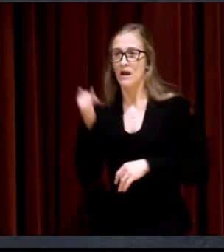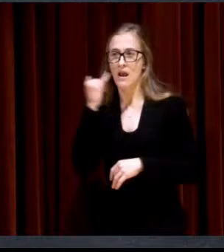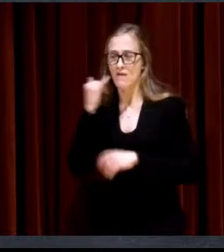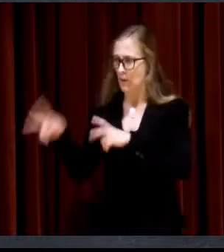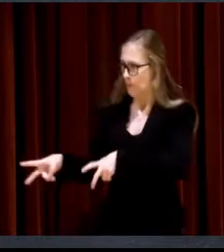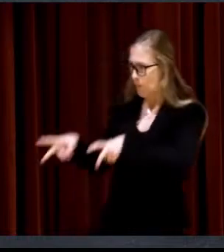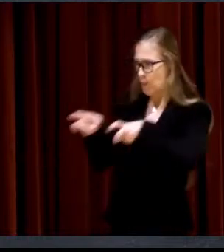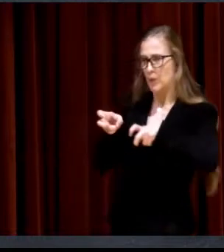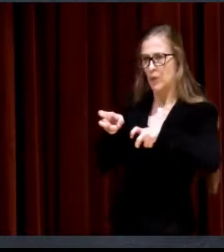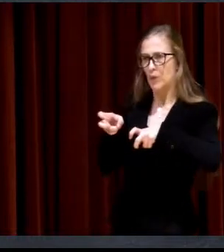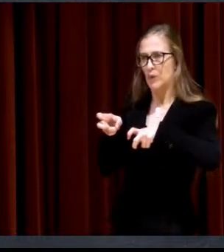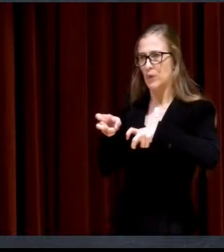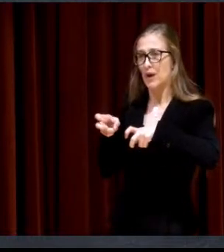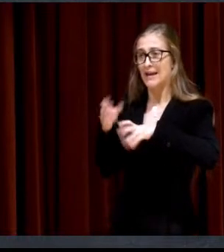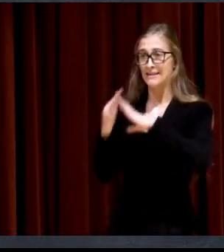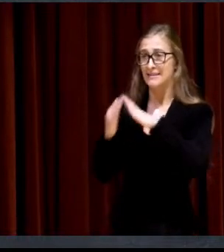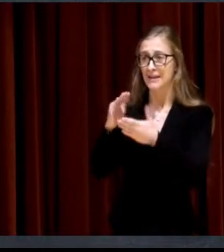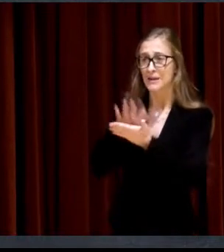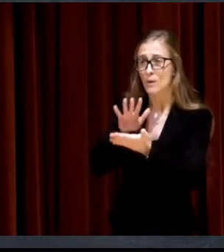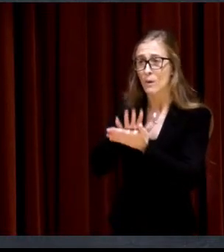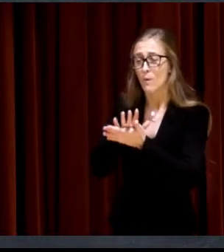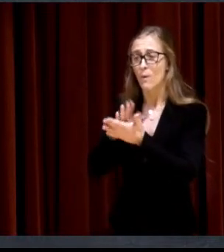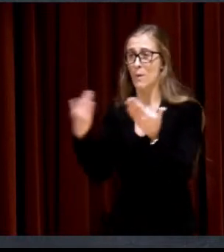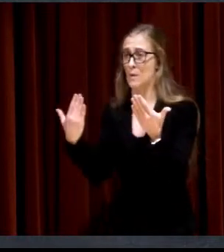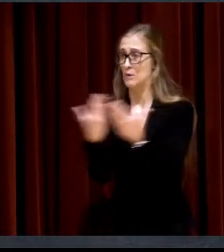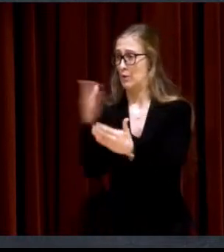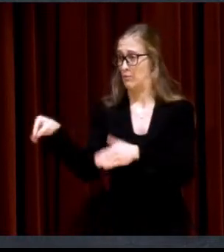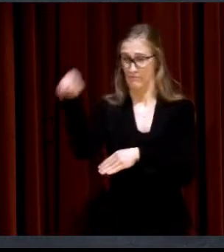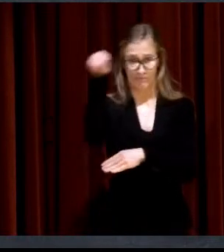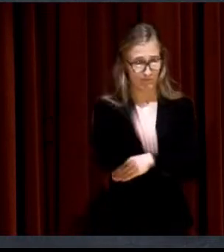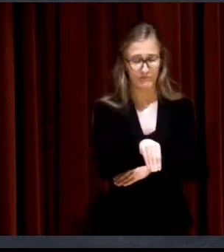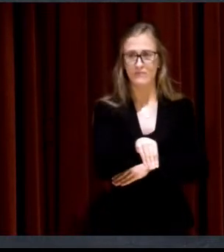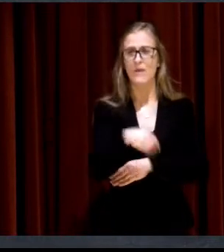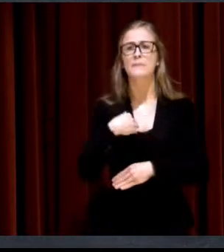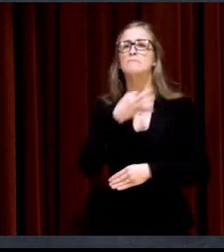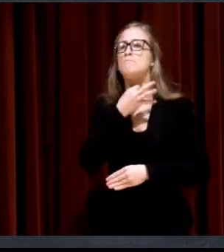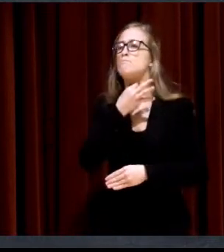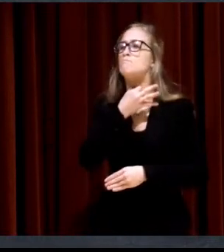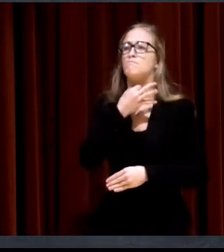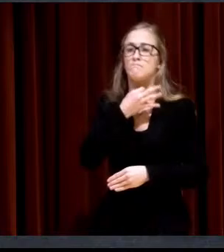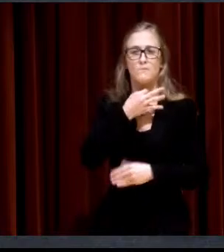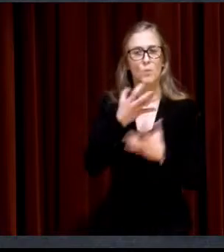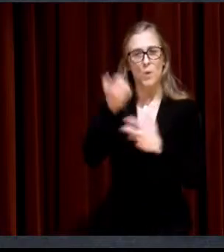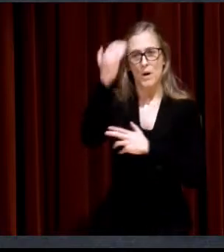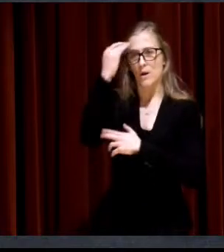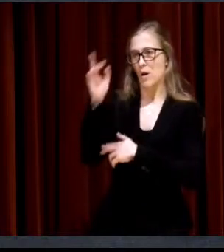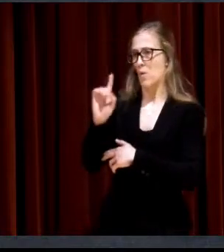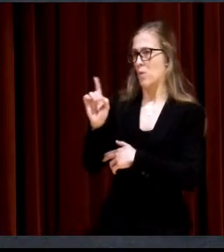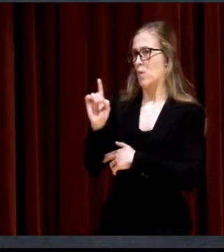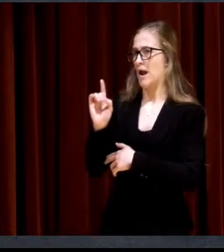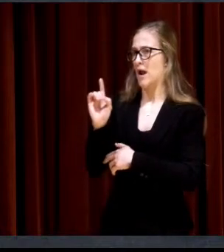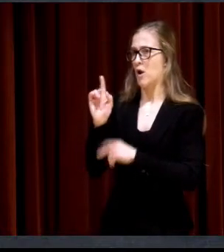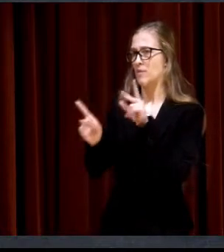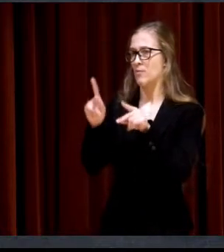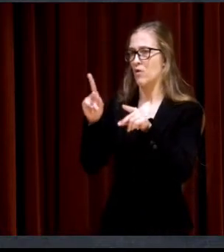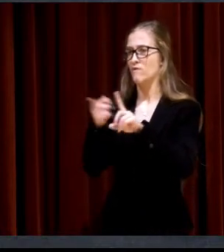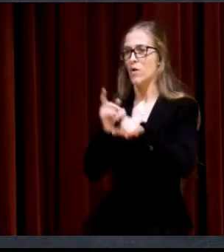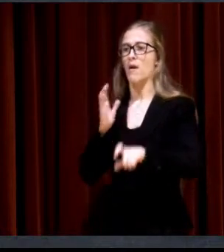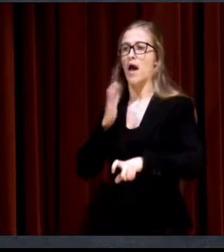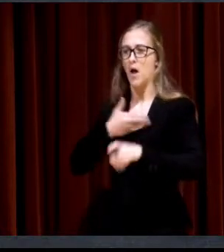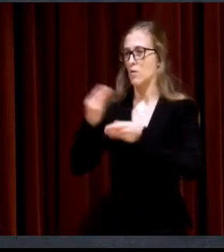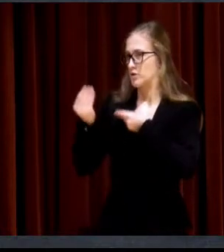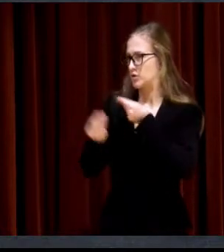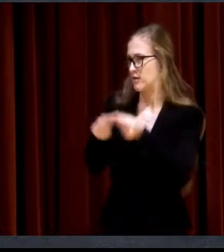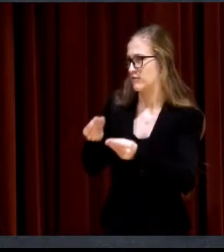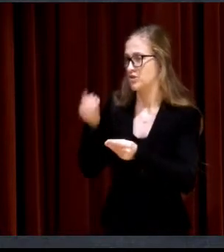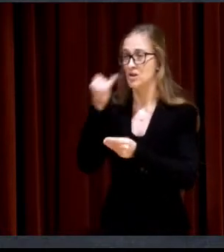your inner city schools and put somewhere else. So I'm very curious to know where some of the people in our generation are, and